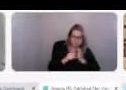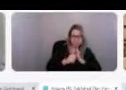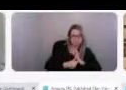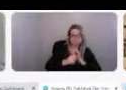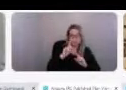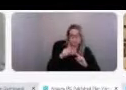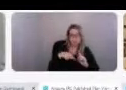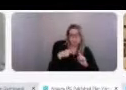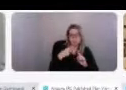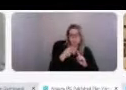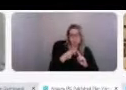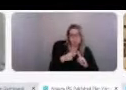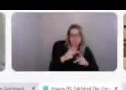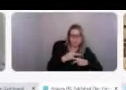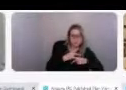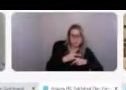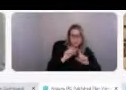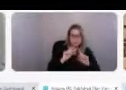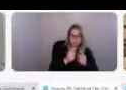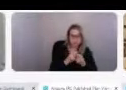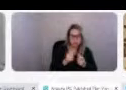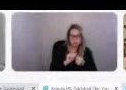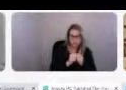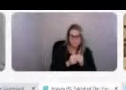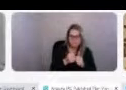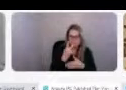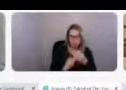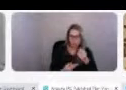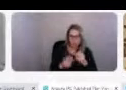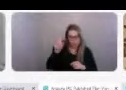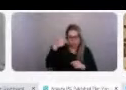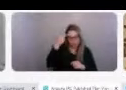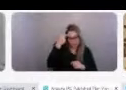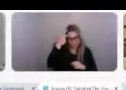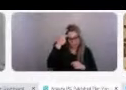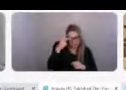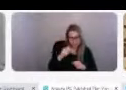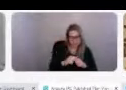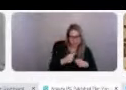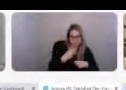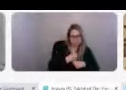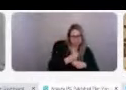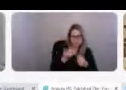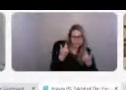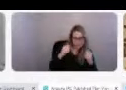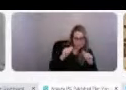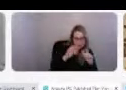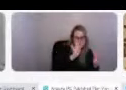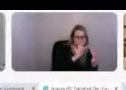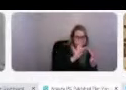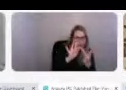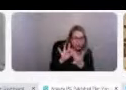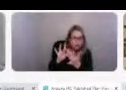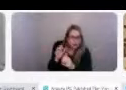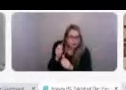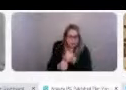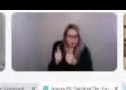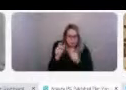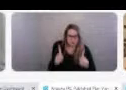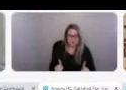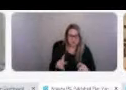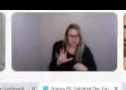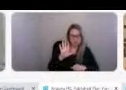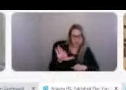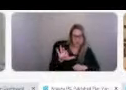keep these districts competitive both parties make a bigger effort to reach out to every single person in those